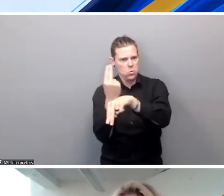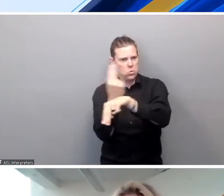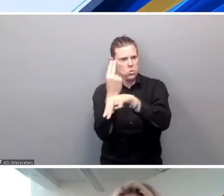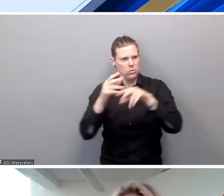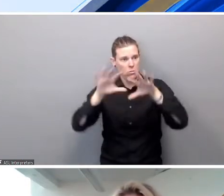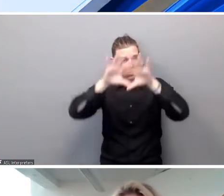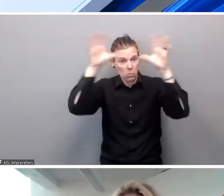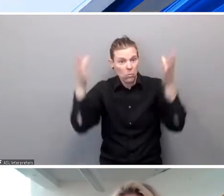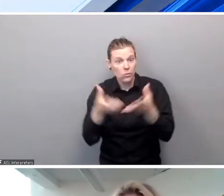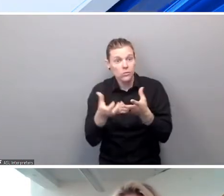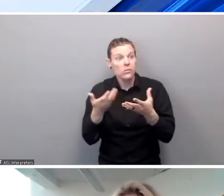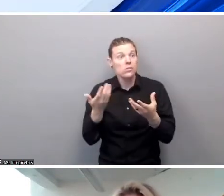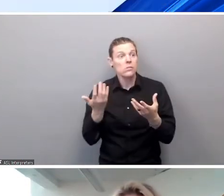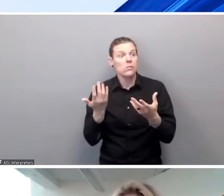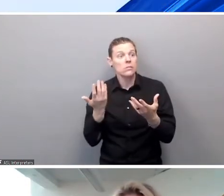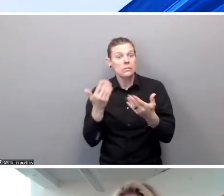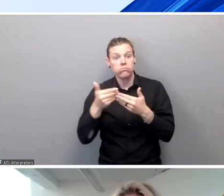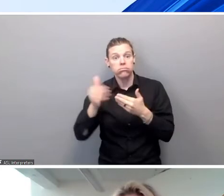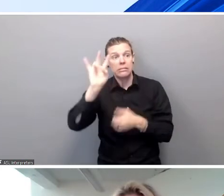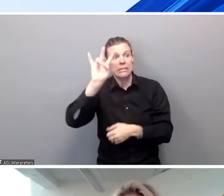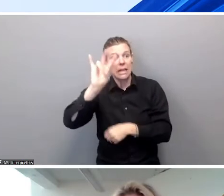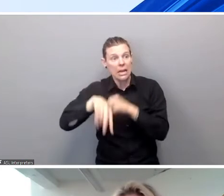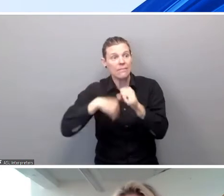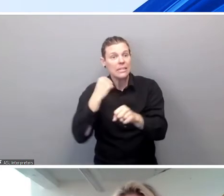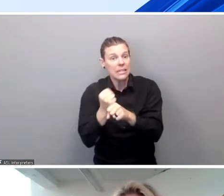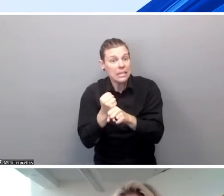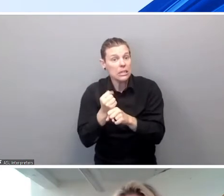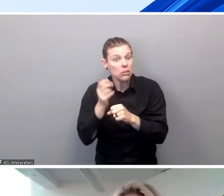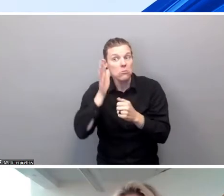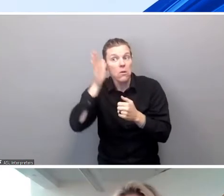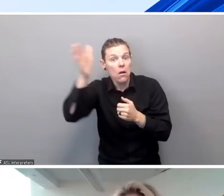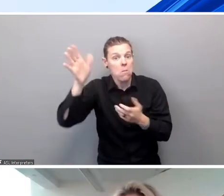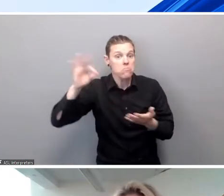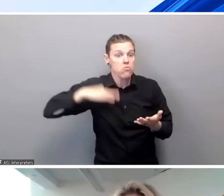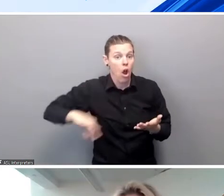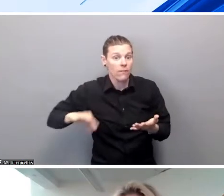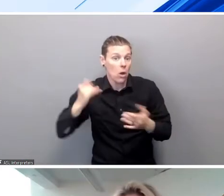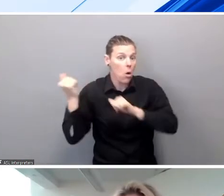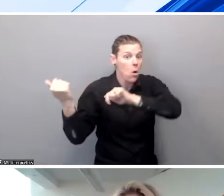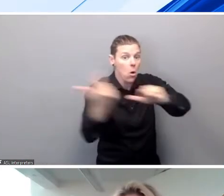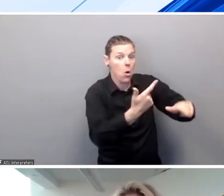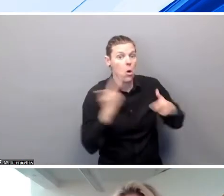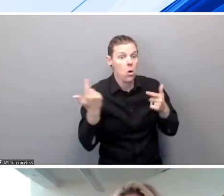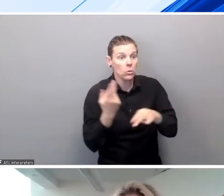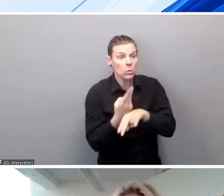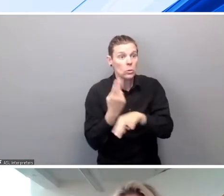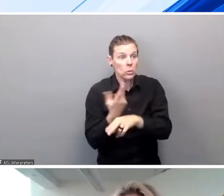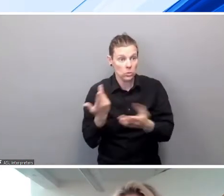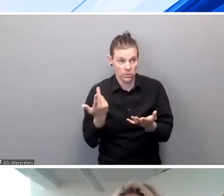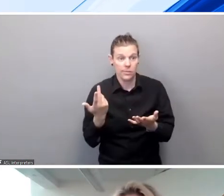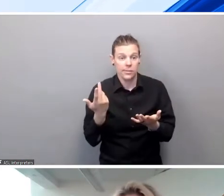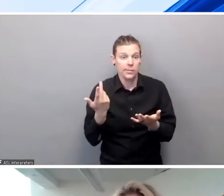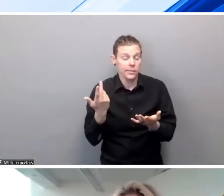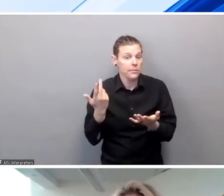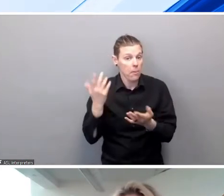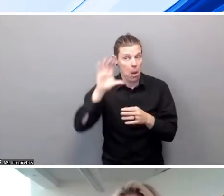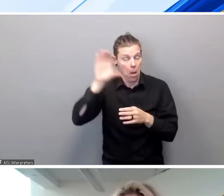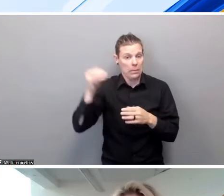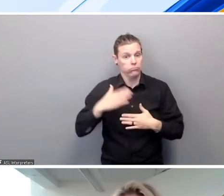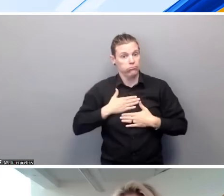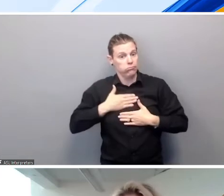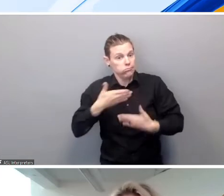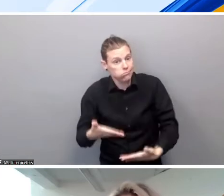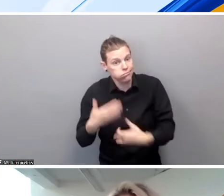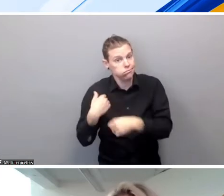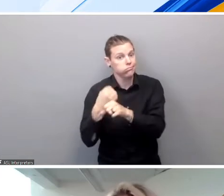of expected returns. And so I would worry about future motivations, but I think that's something that needs to be